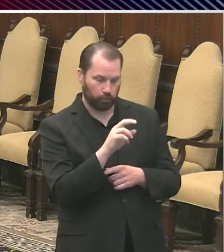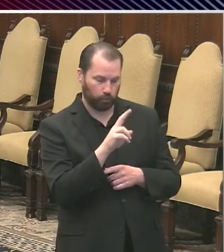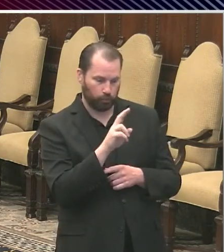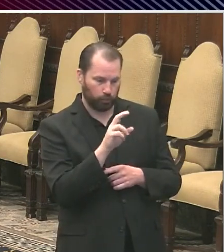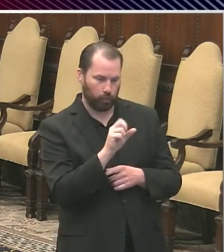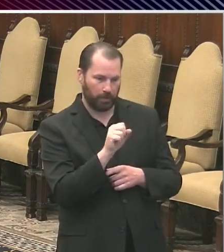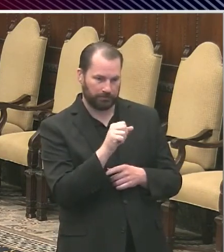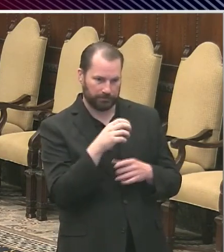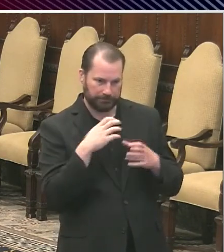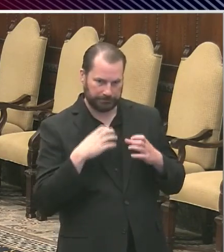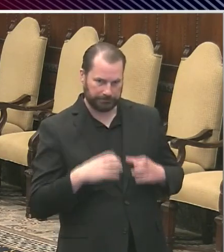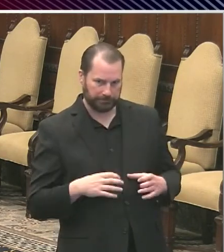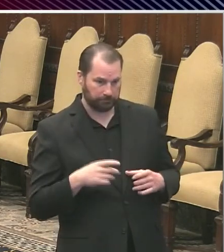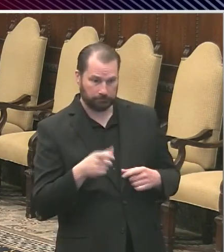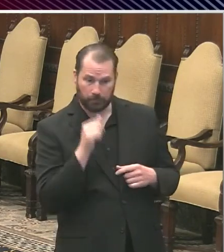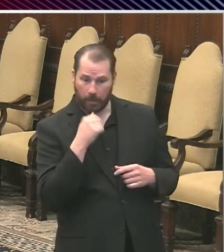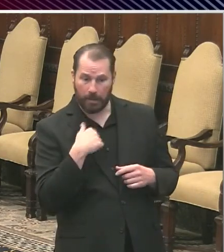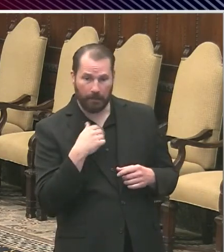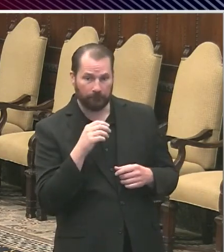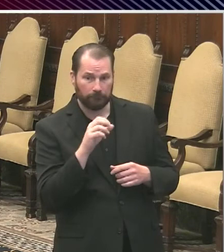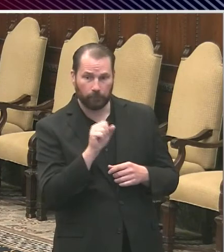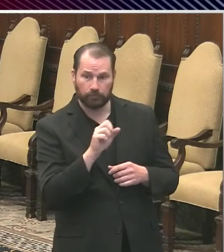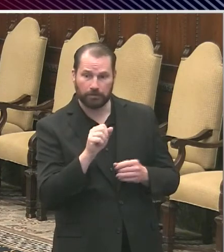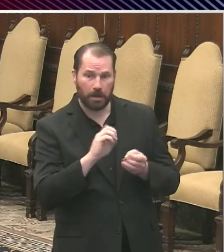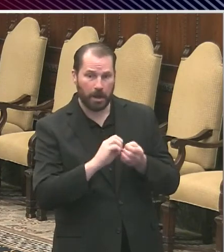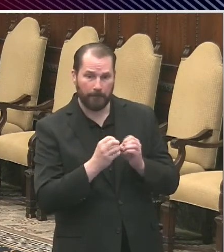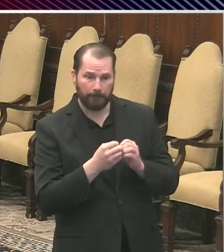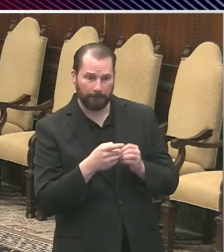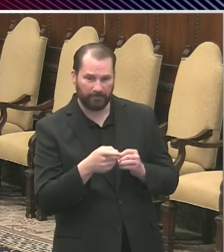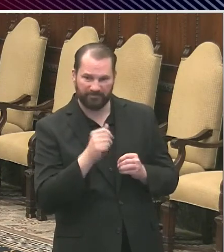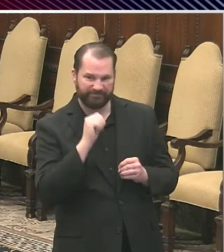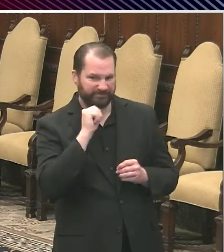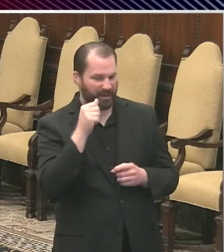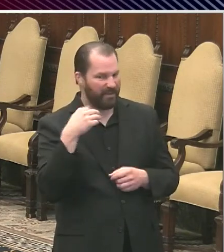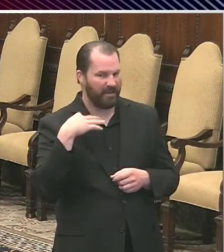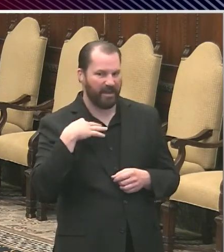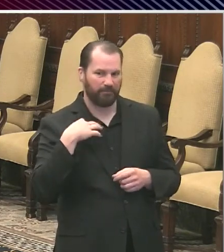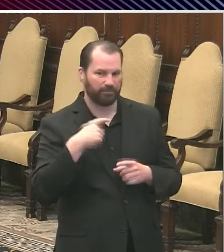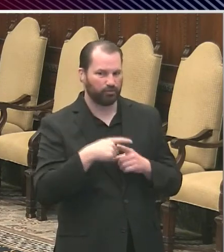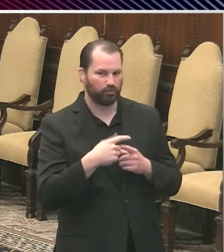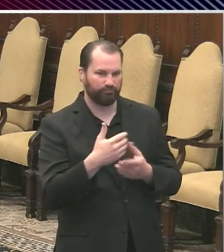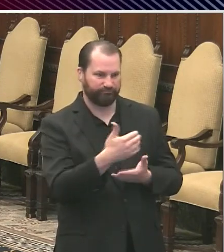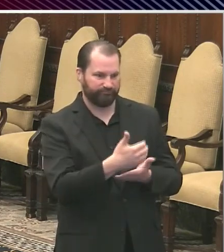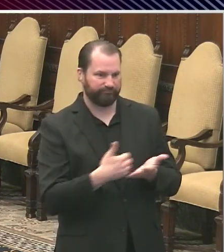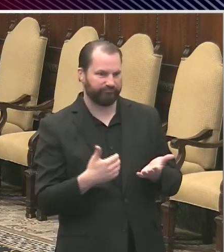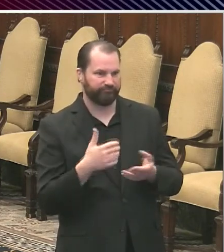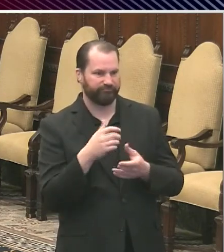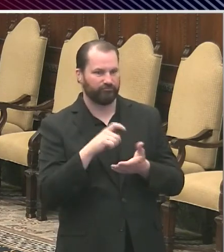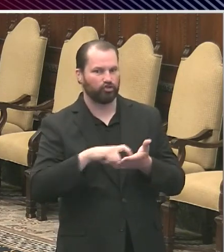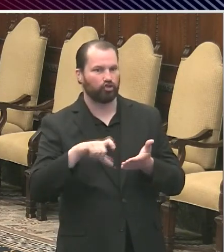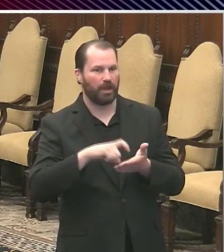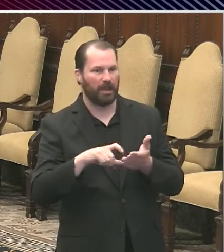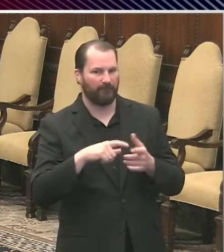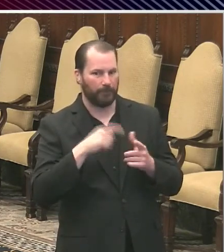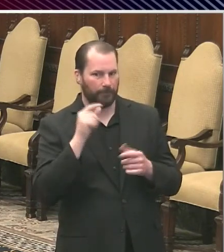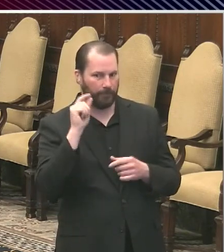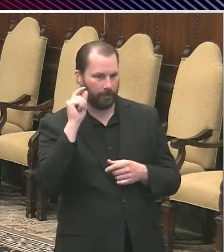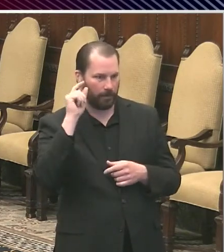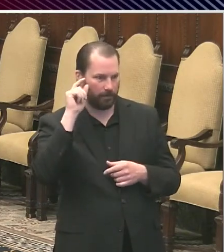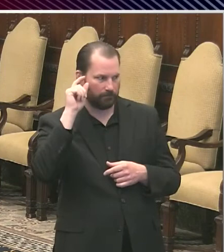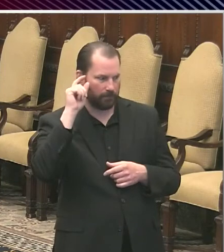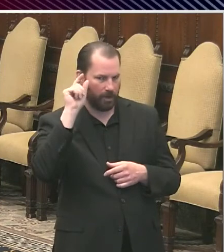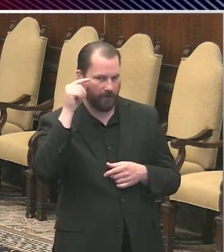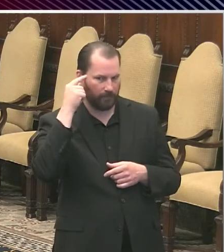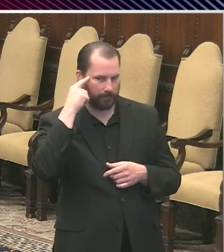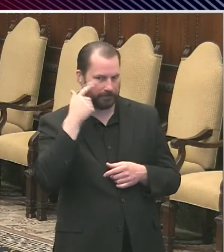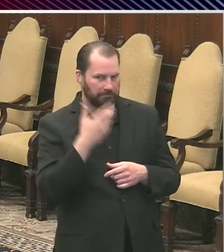receive the $1,200 checks as a result of this crisis. And I would like to know what your position is about it and if there's any